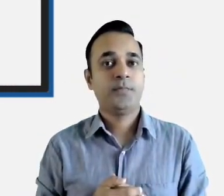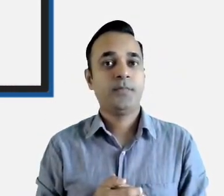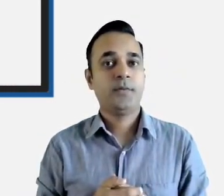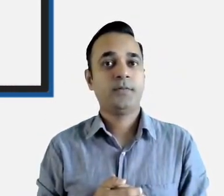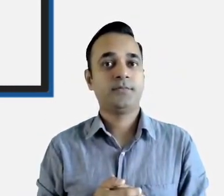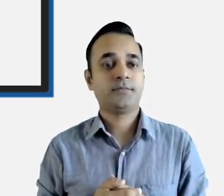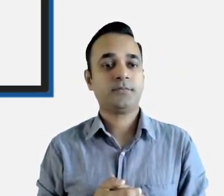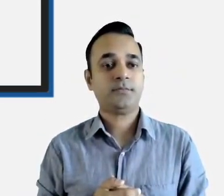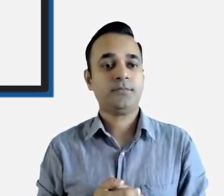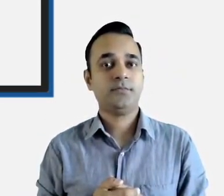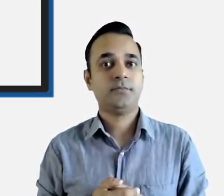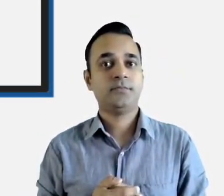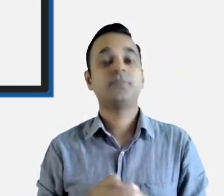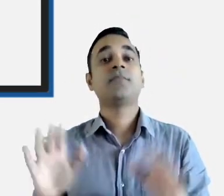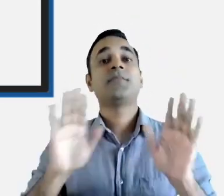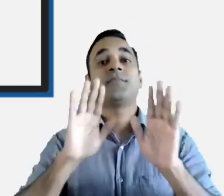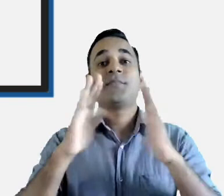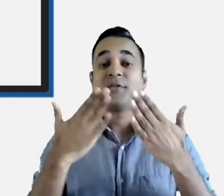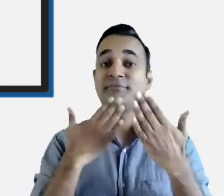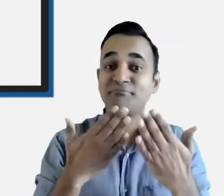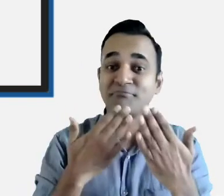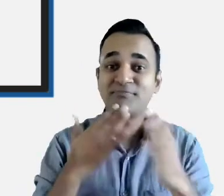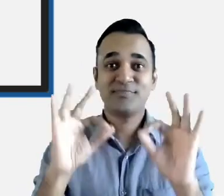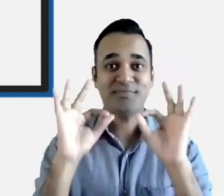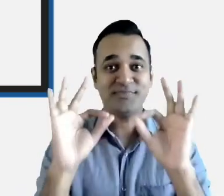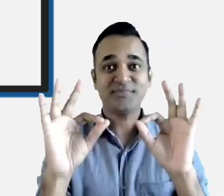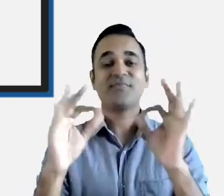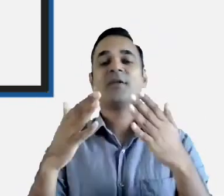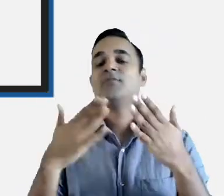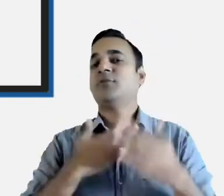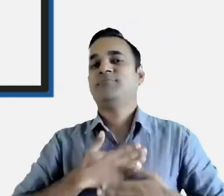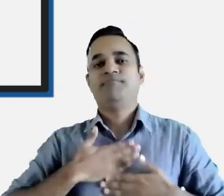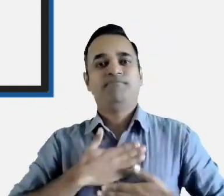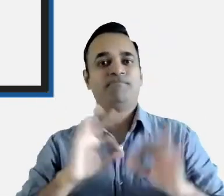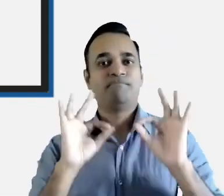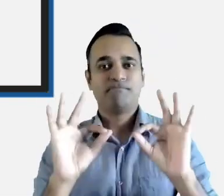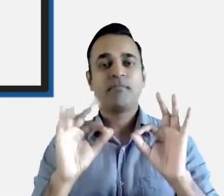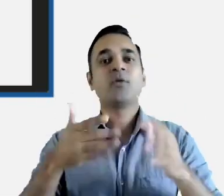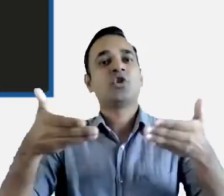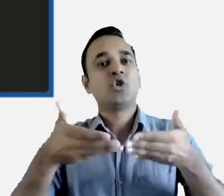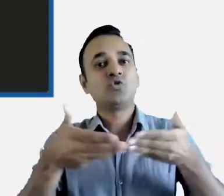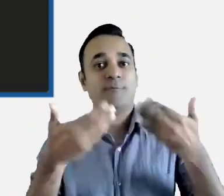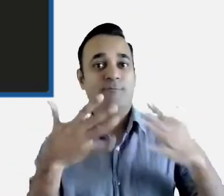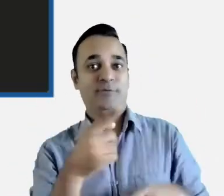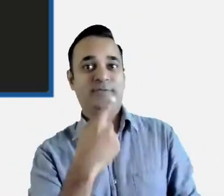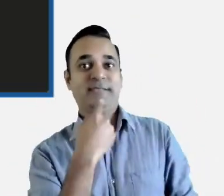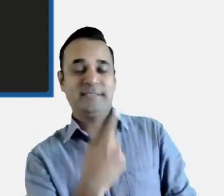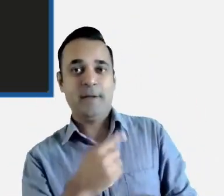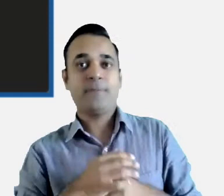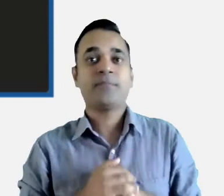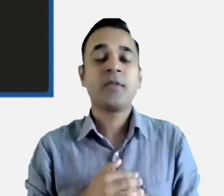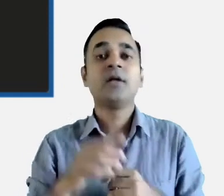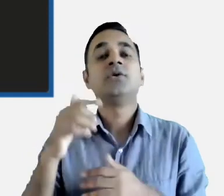la excelente presentación de Liz Varga. Desde la Oficina de las Naciones Unidas de Servicios para